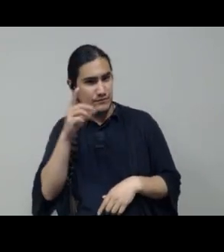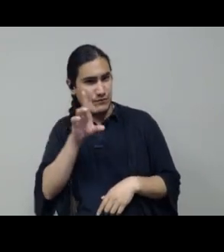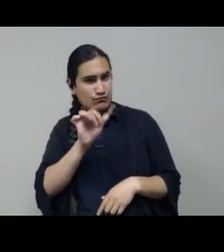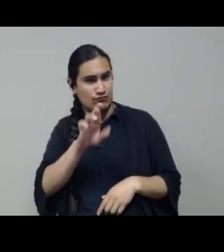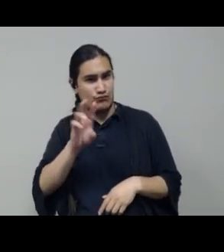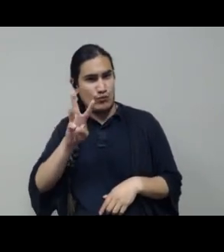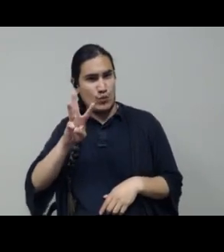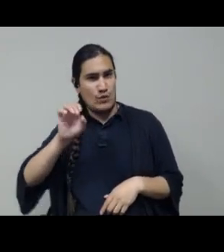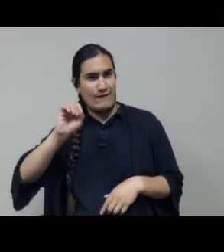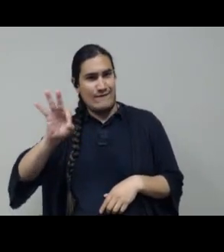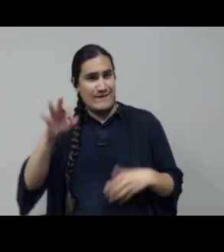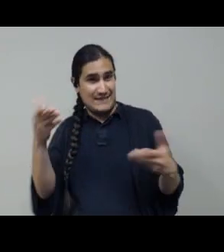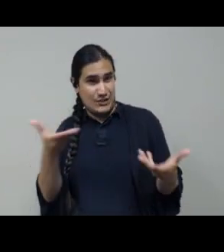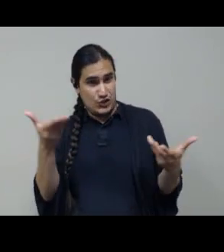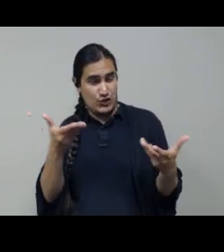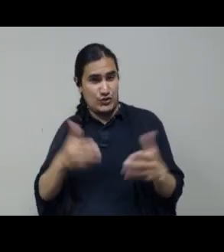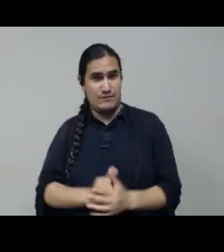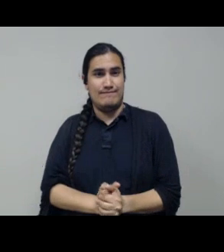is here.